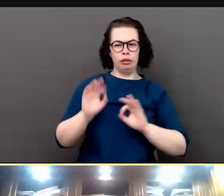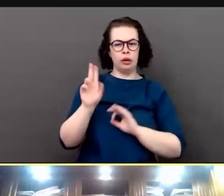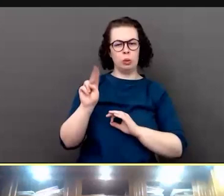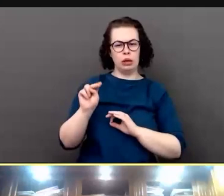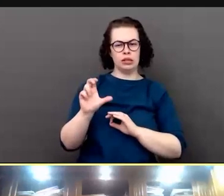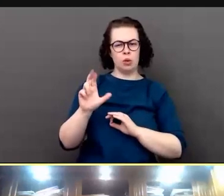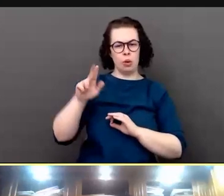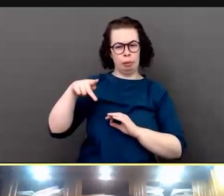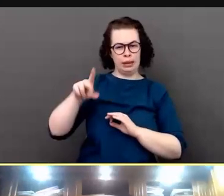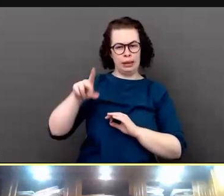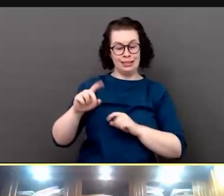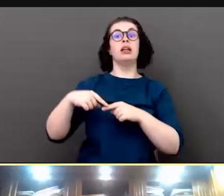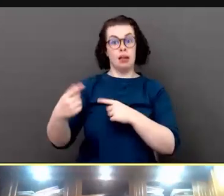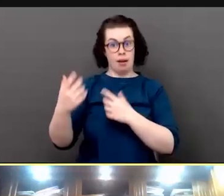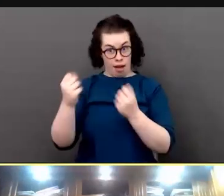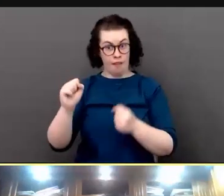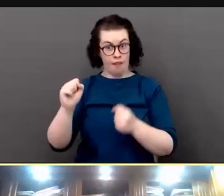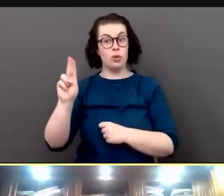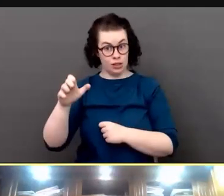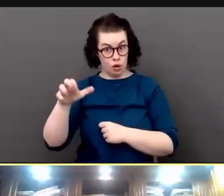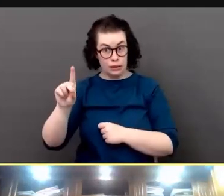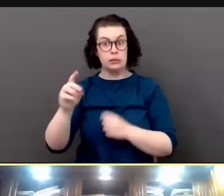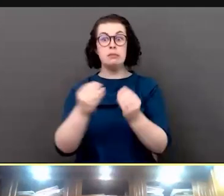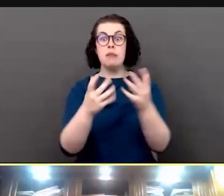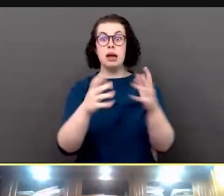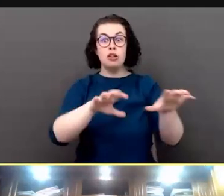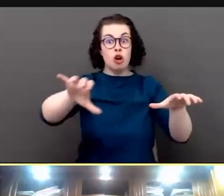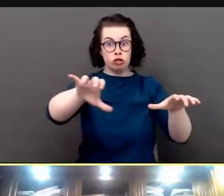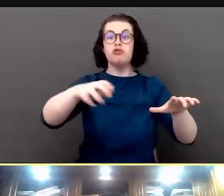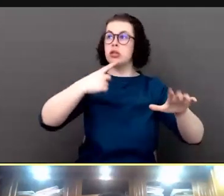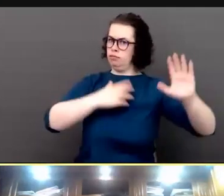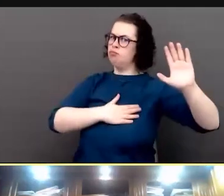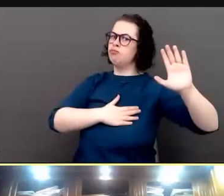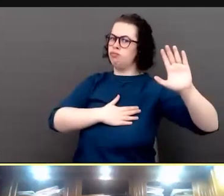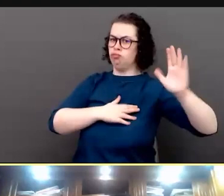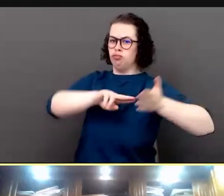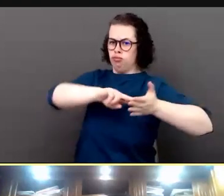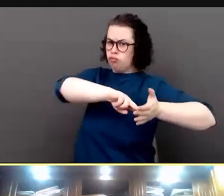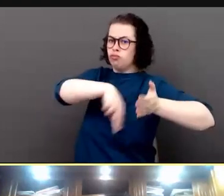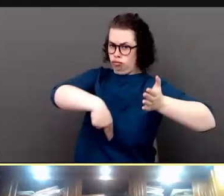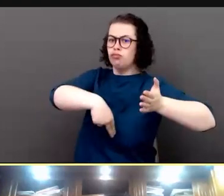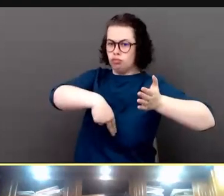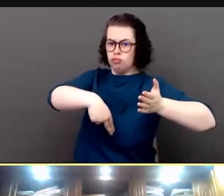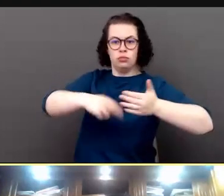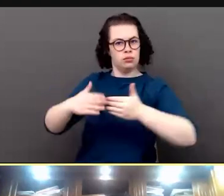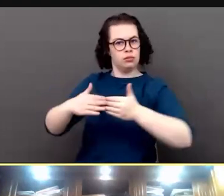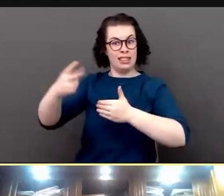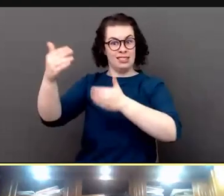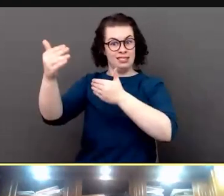Member states were a party to the convention. The EU is a party to the convention, at least most of them, when we did this second phase, and